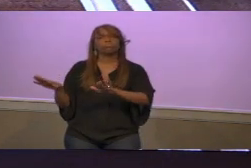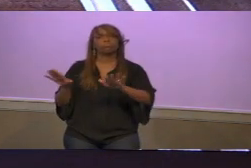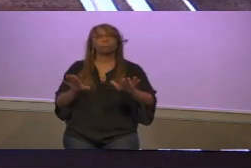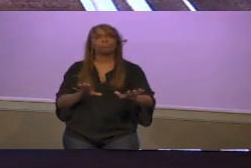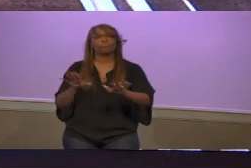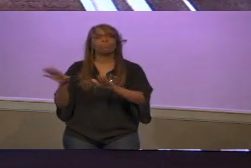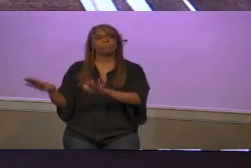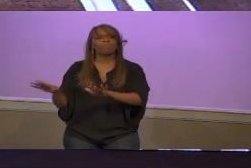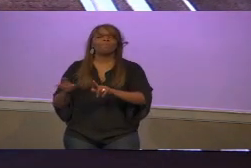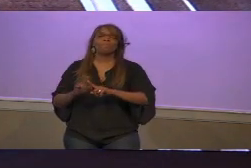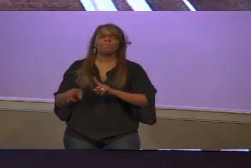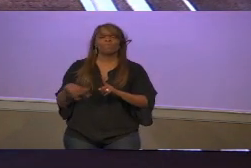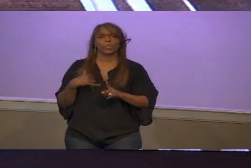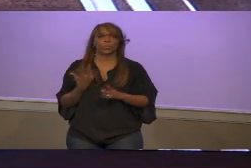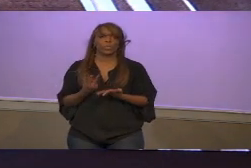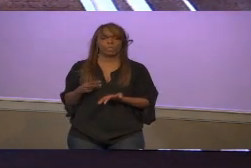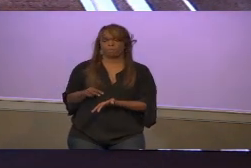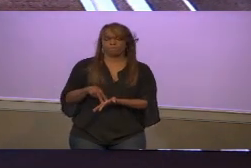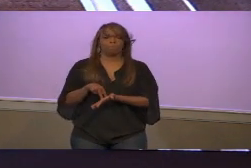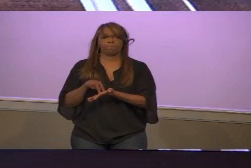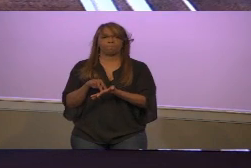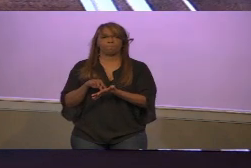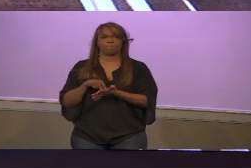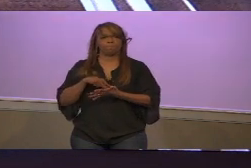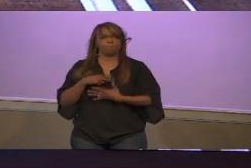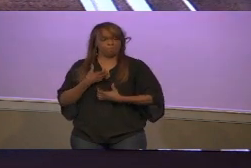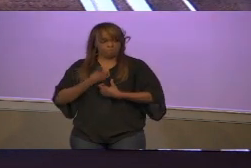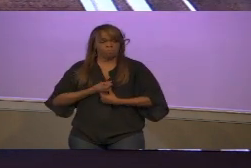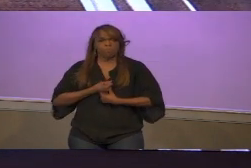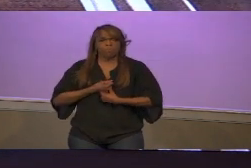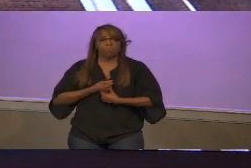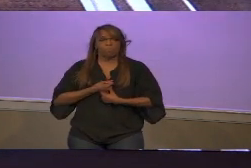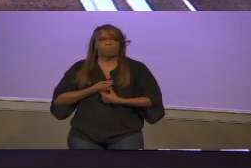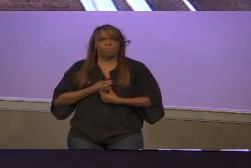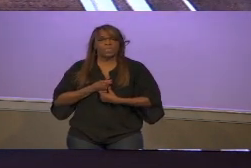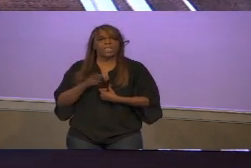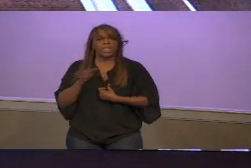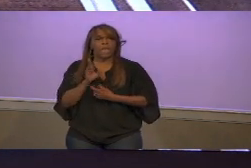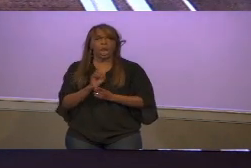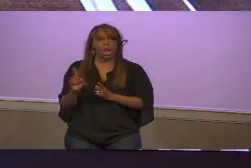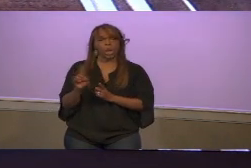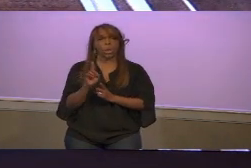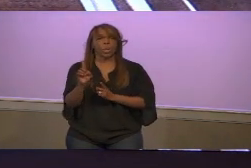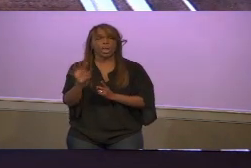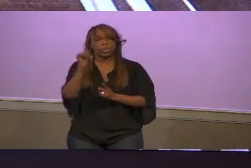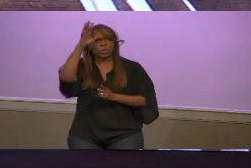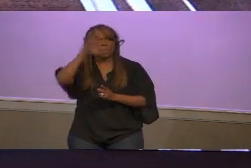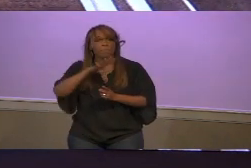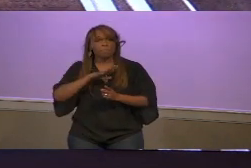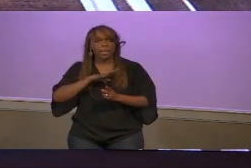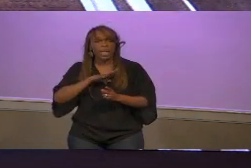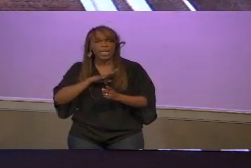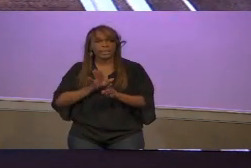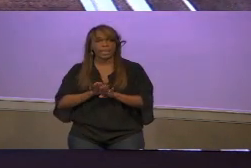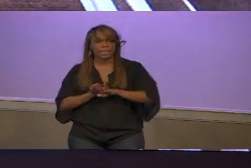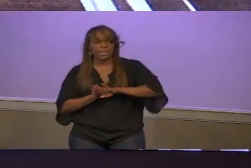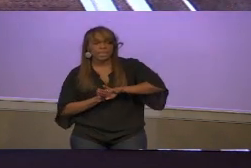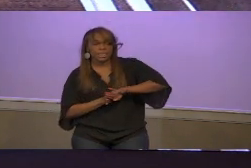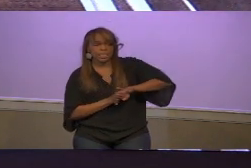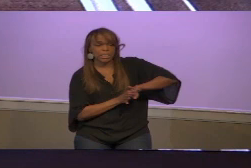He moved with accuracy and confidence. He moved the man that was on the floor aside just a little